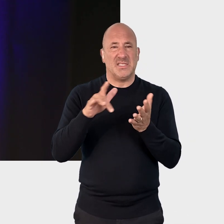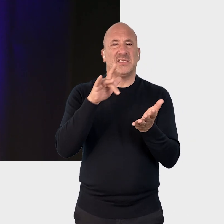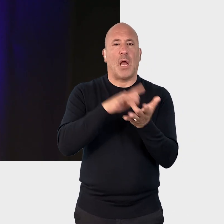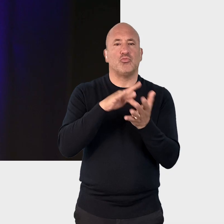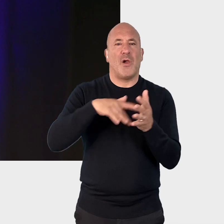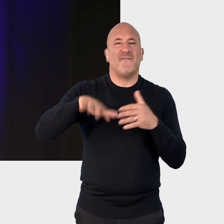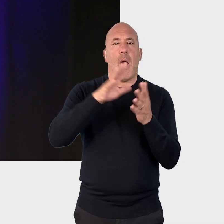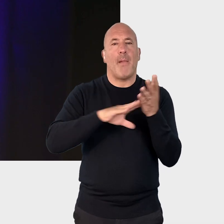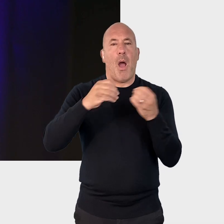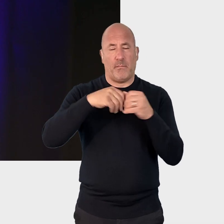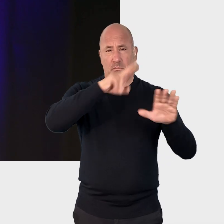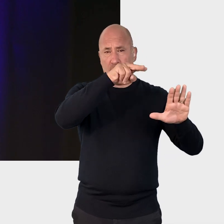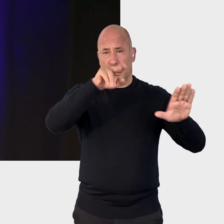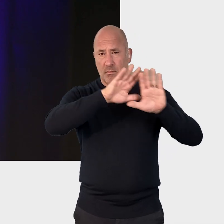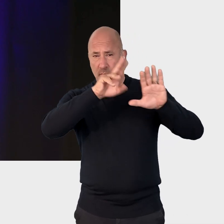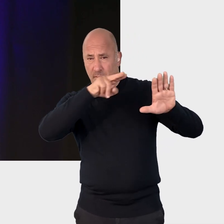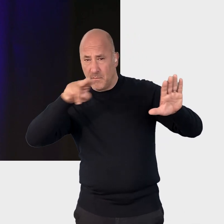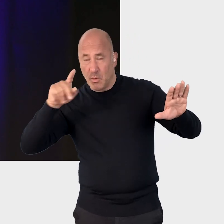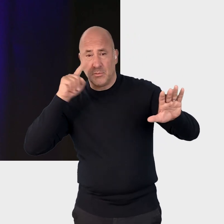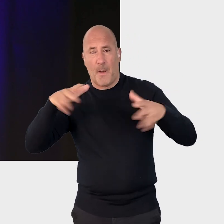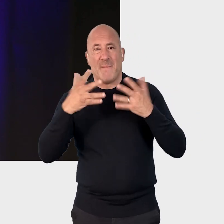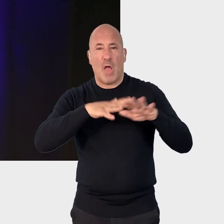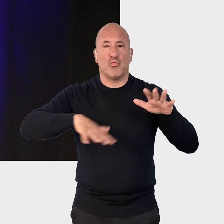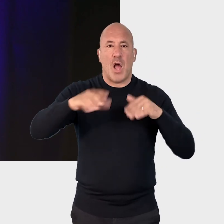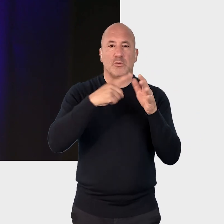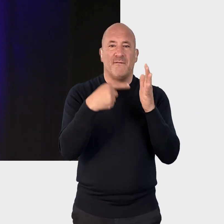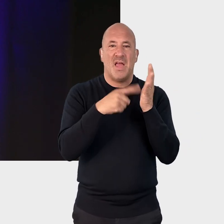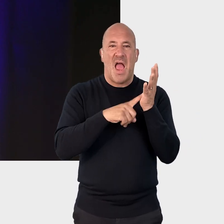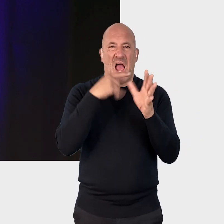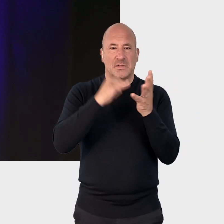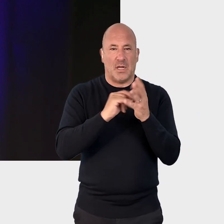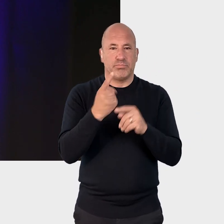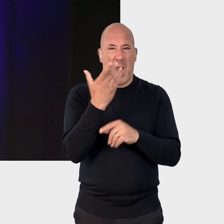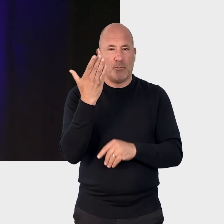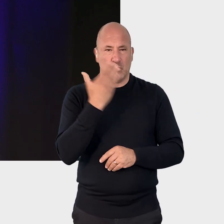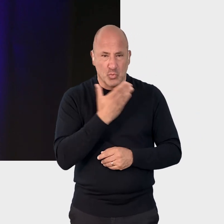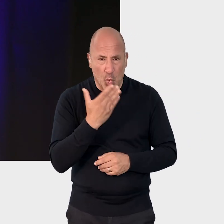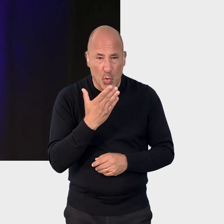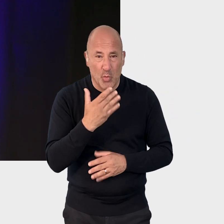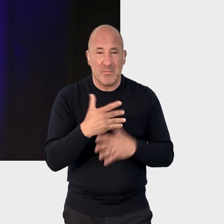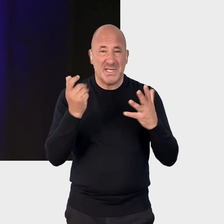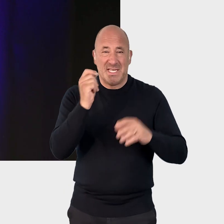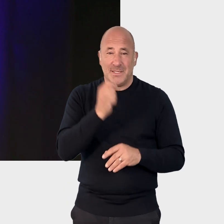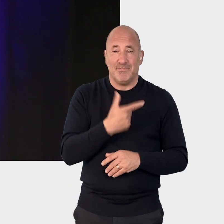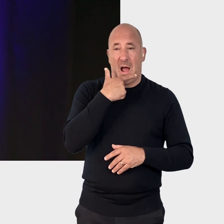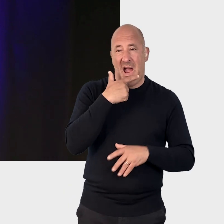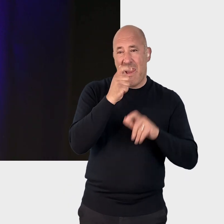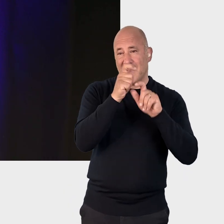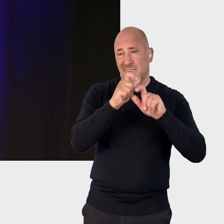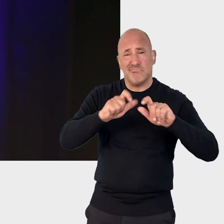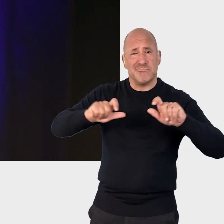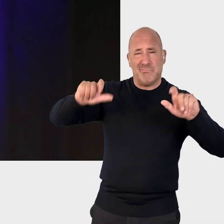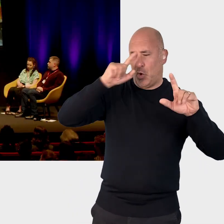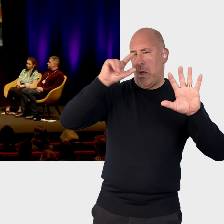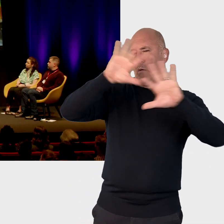piece by Rob Ryan. It's a mural on the Central Family Hub, and it looks onto the playground of Atlas